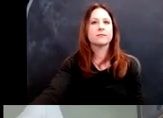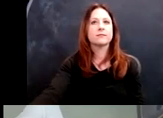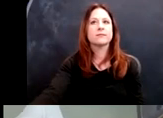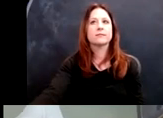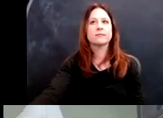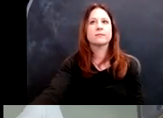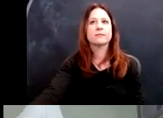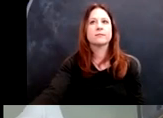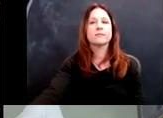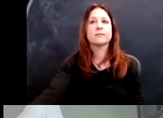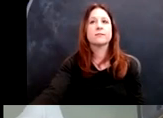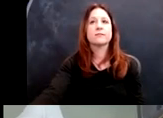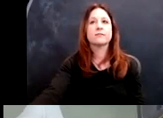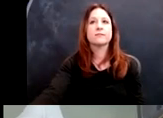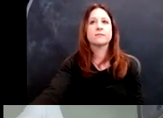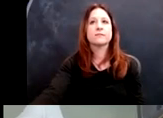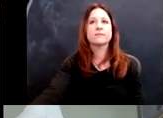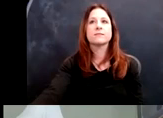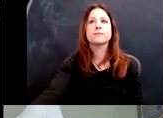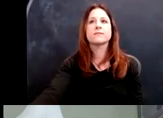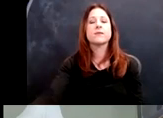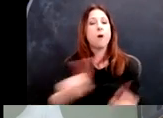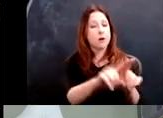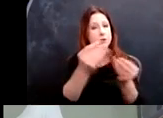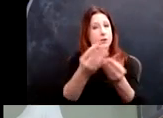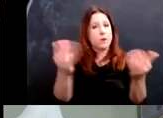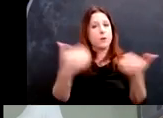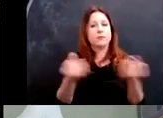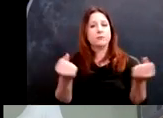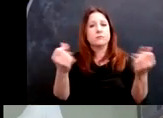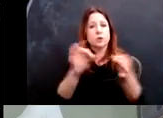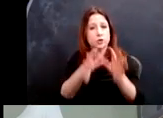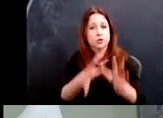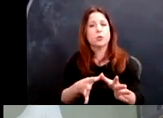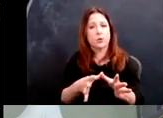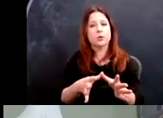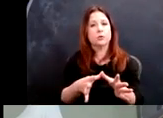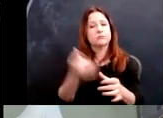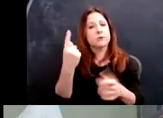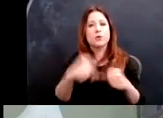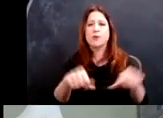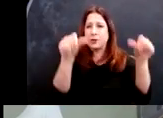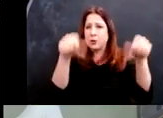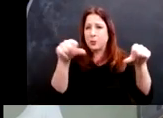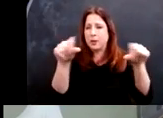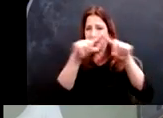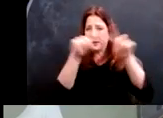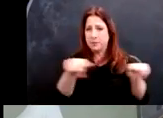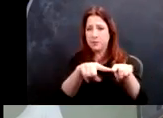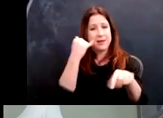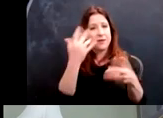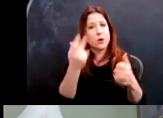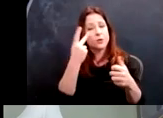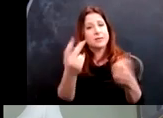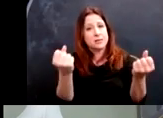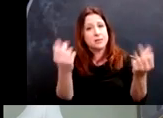And while we're doing this, I just want to point out, we also have an interpreter for sign language here. So we tried to pin her. So any of you who want to see sign